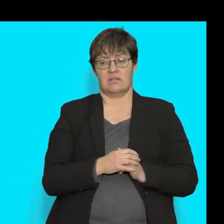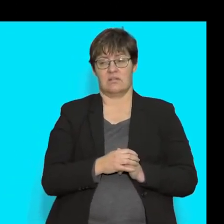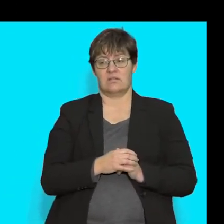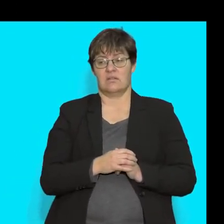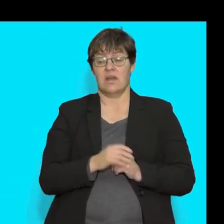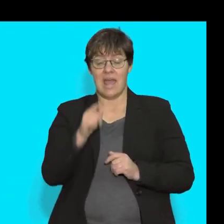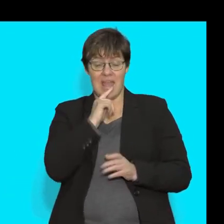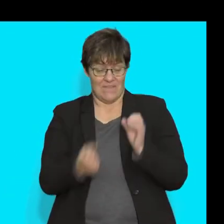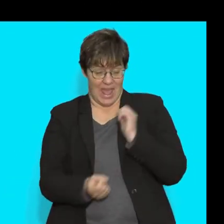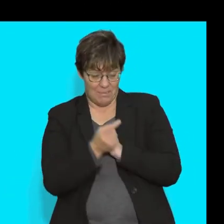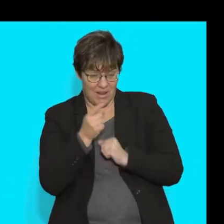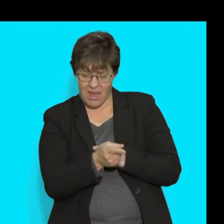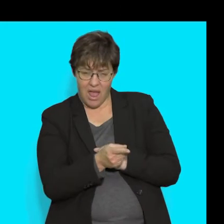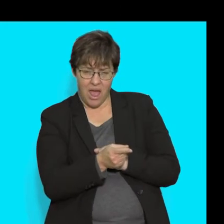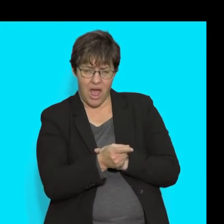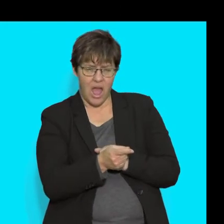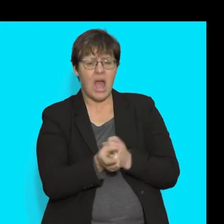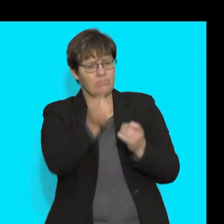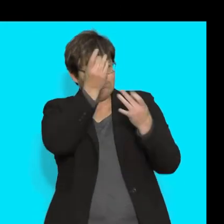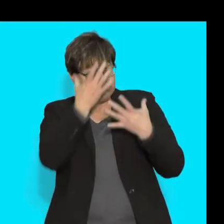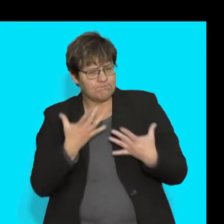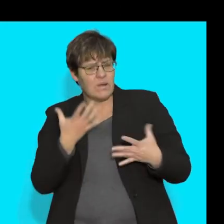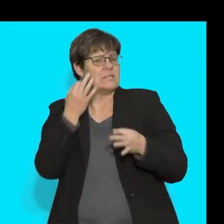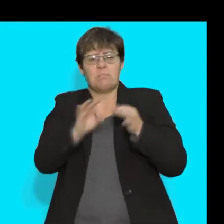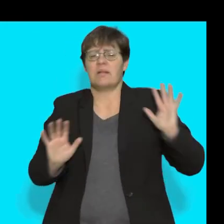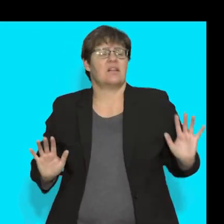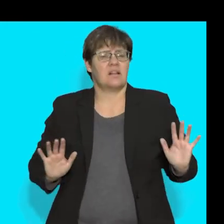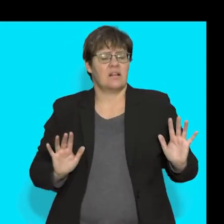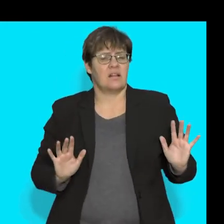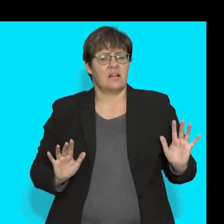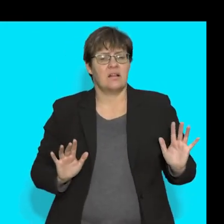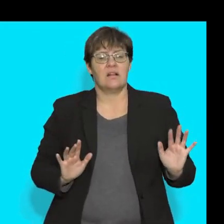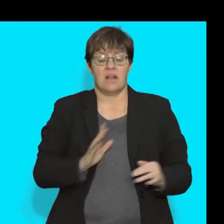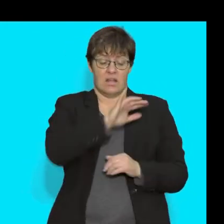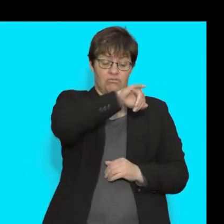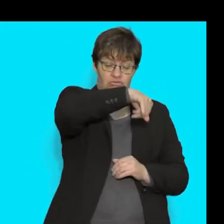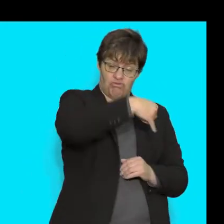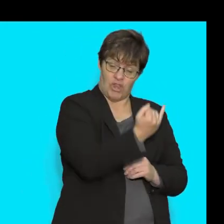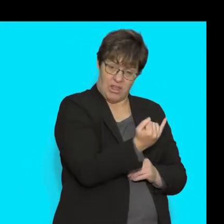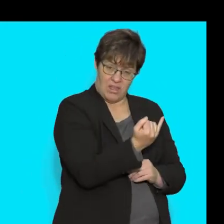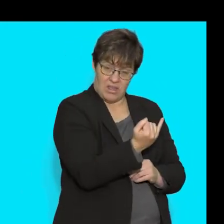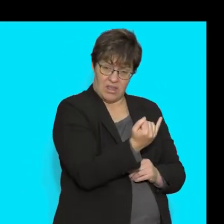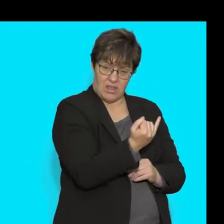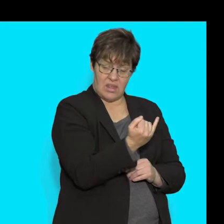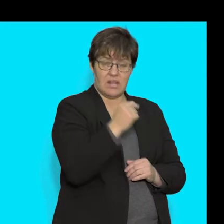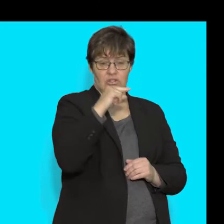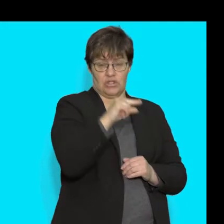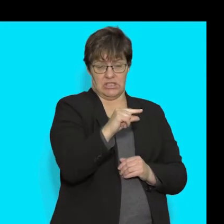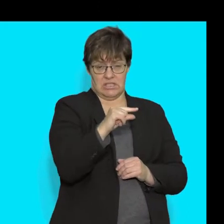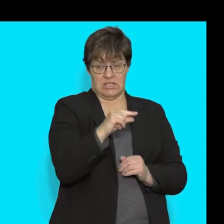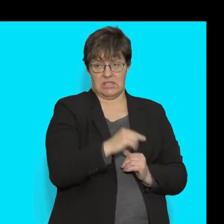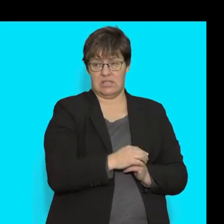Now, as soon as this is the case, it simply tells us that JGHI